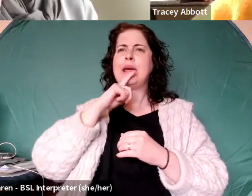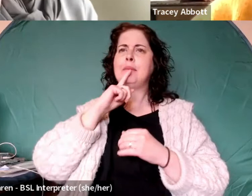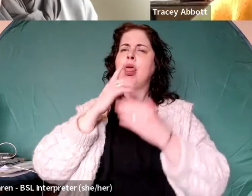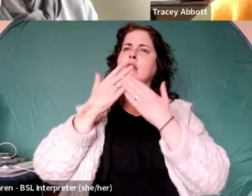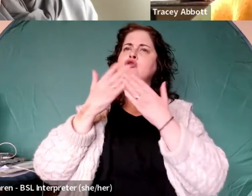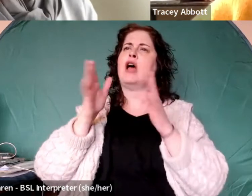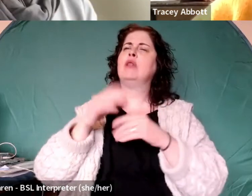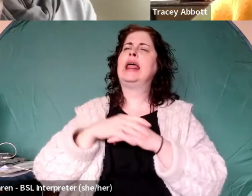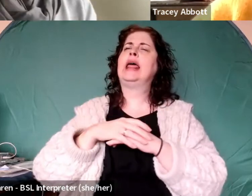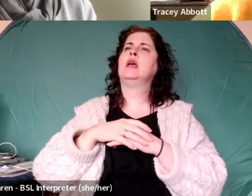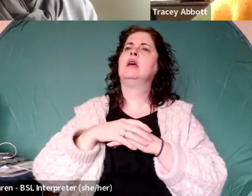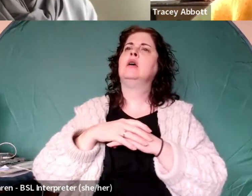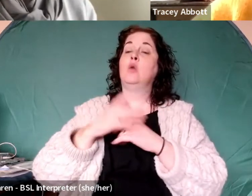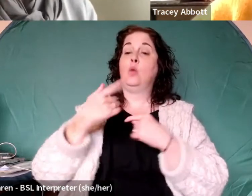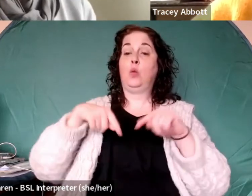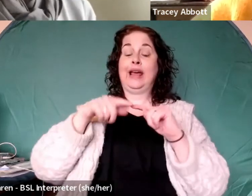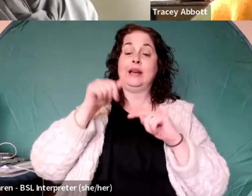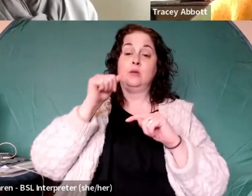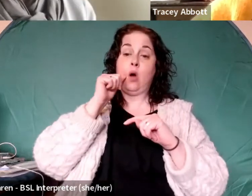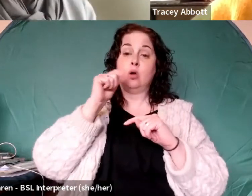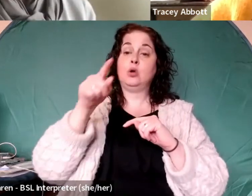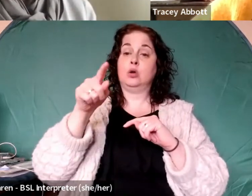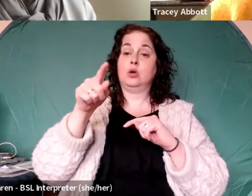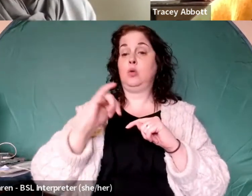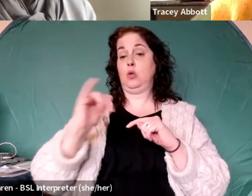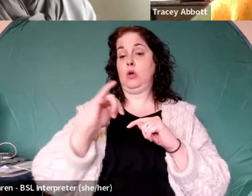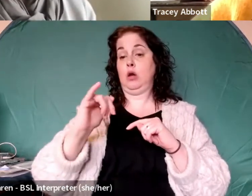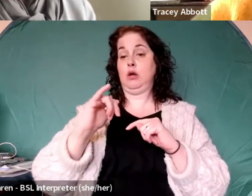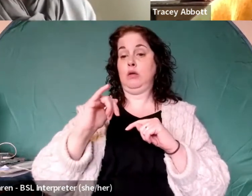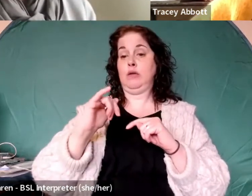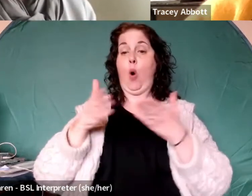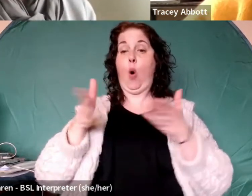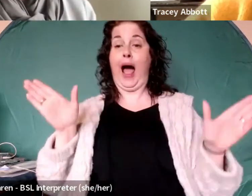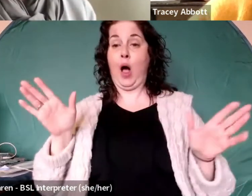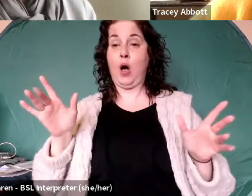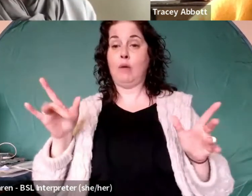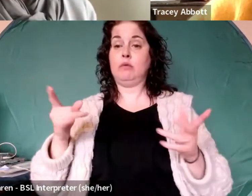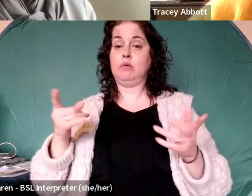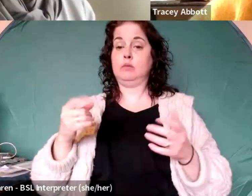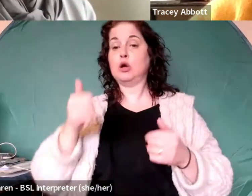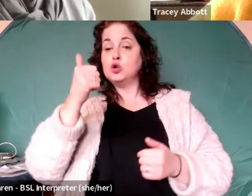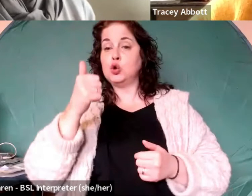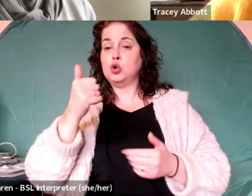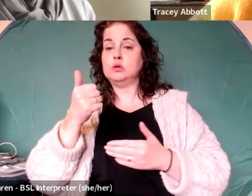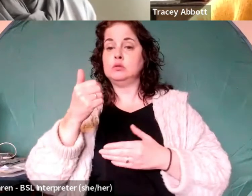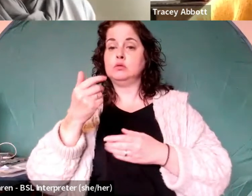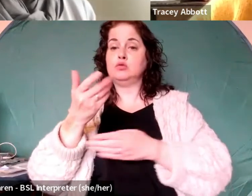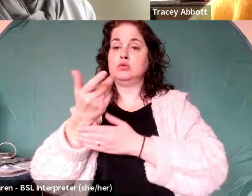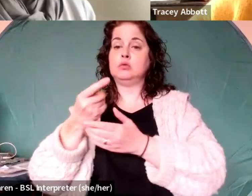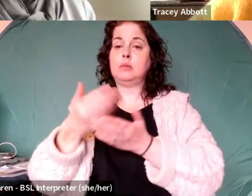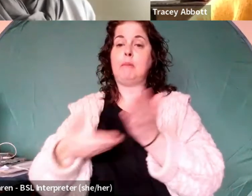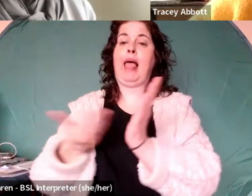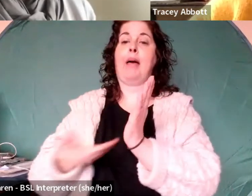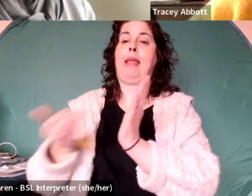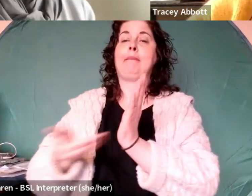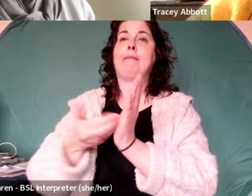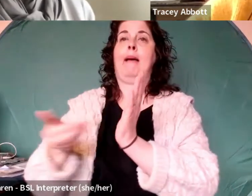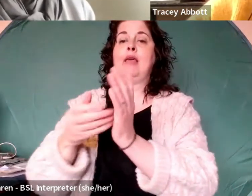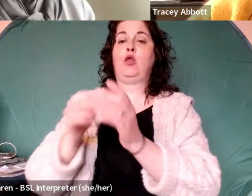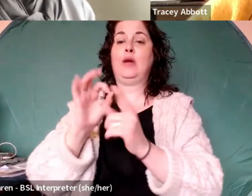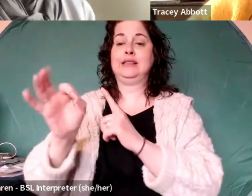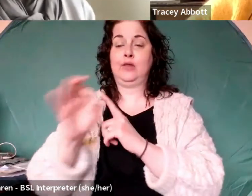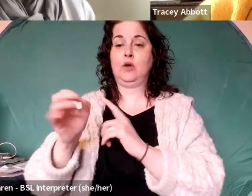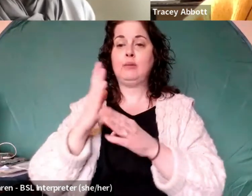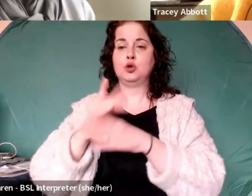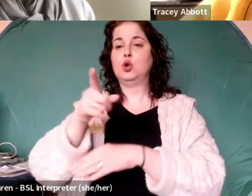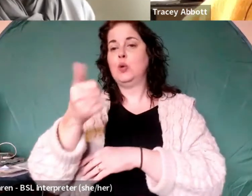generally, because we know that you and I are pretty extrovert and we're pretty good at, you know, I can blag through interviews. I suspect